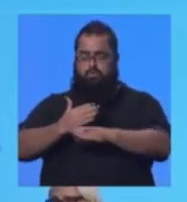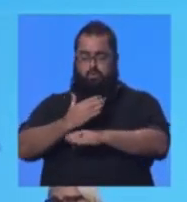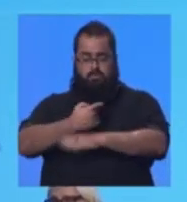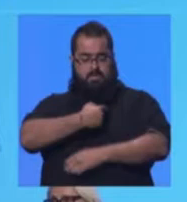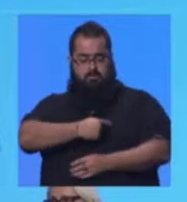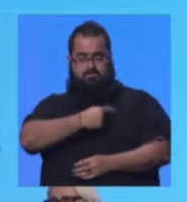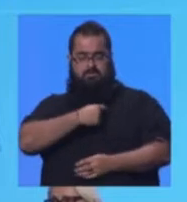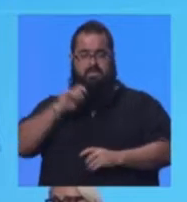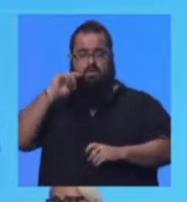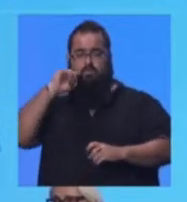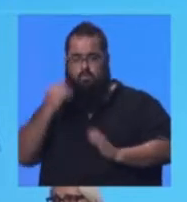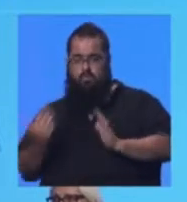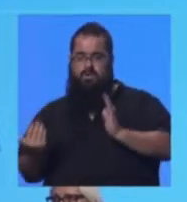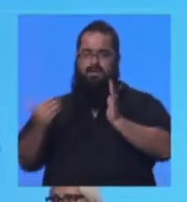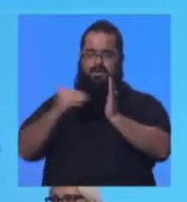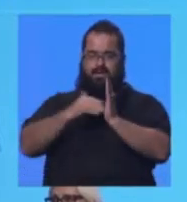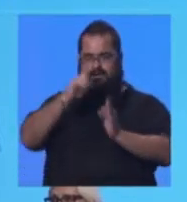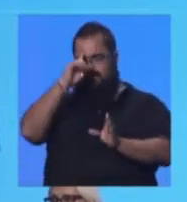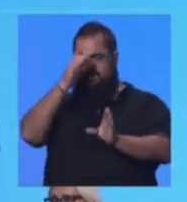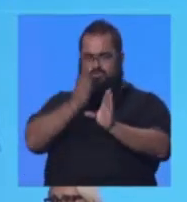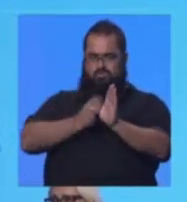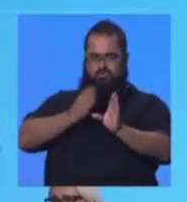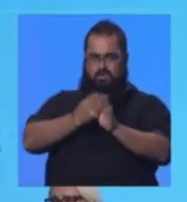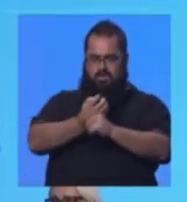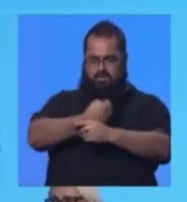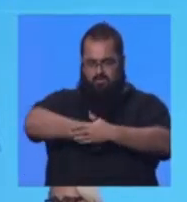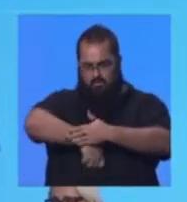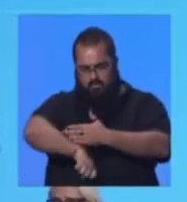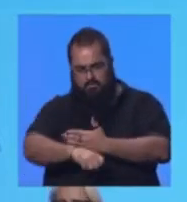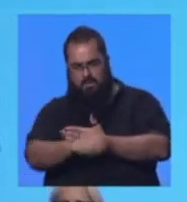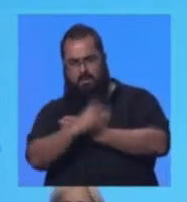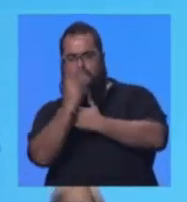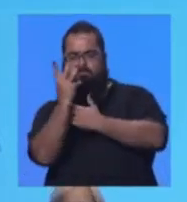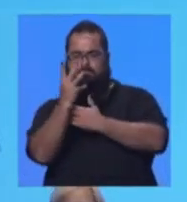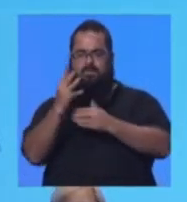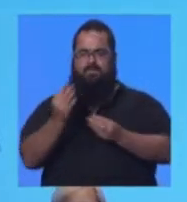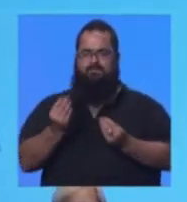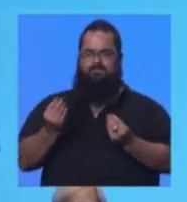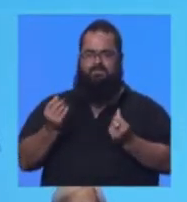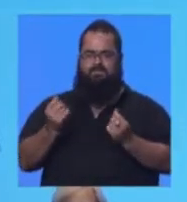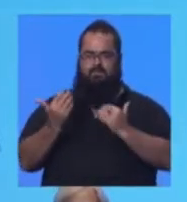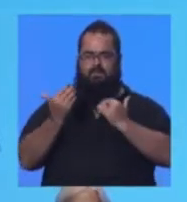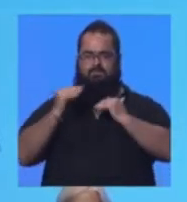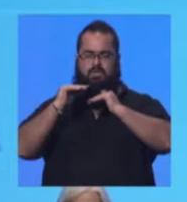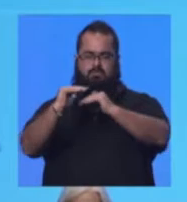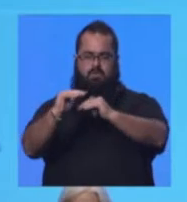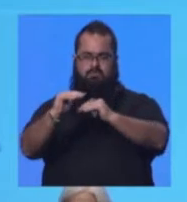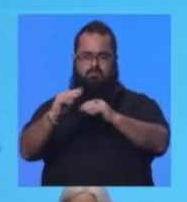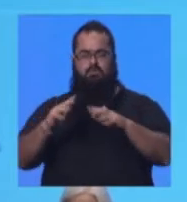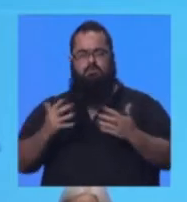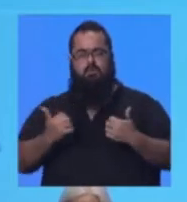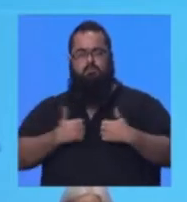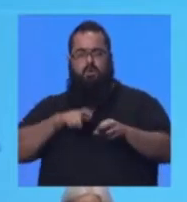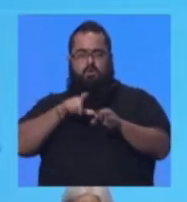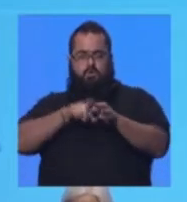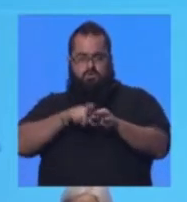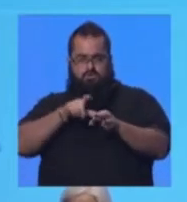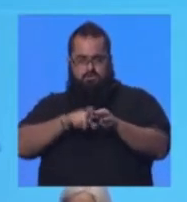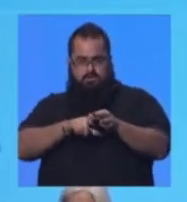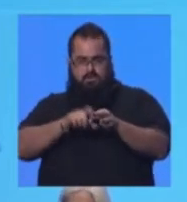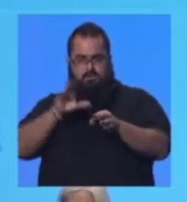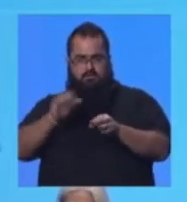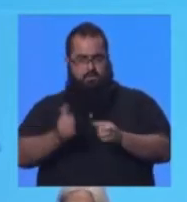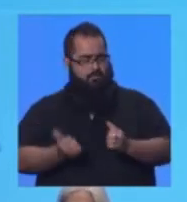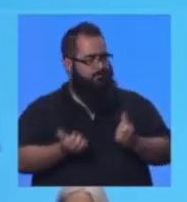also act as a counter-cyclic, bottom-up fiscal stabiliser. My questions are, from the